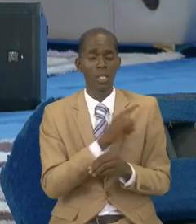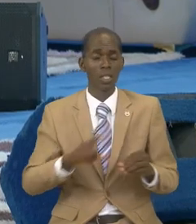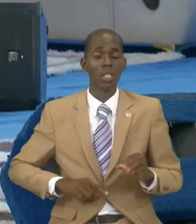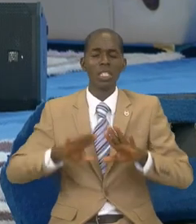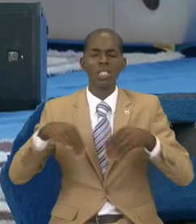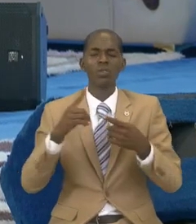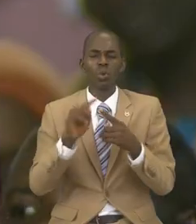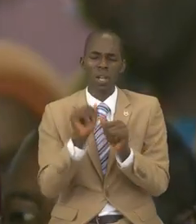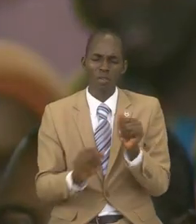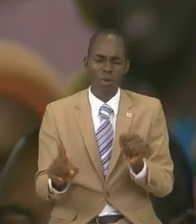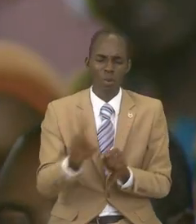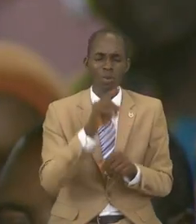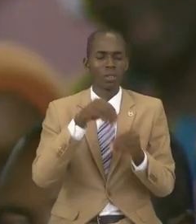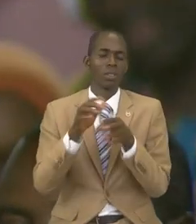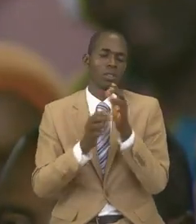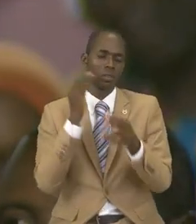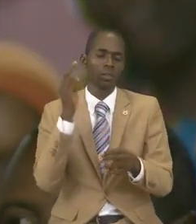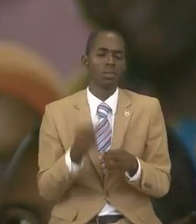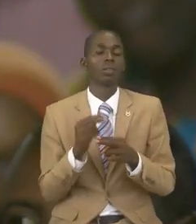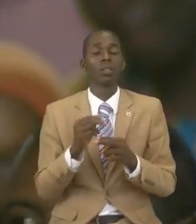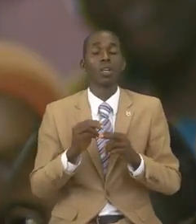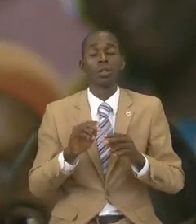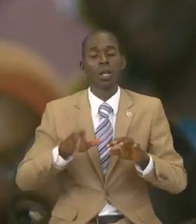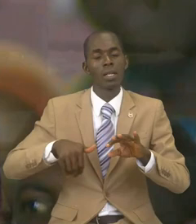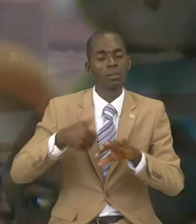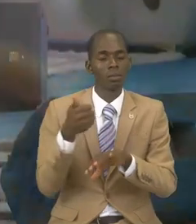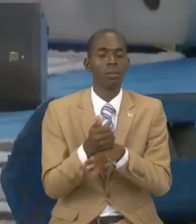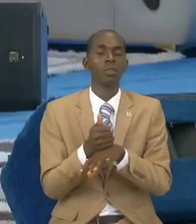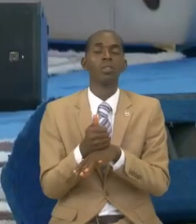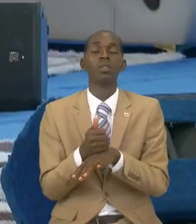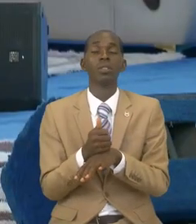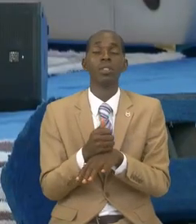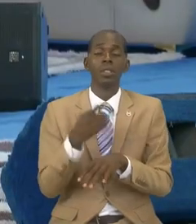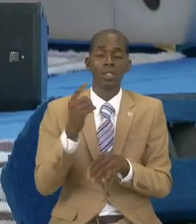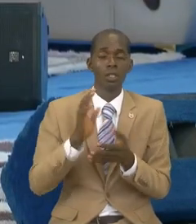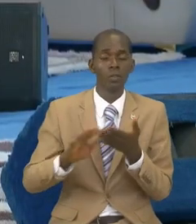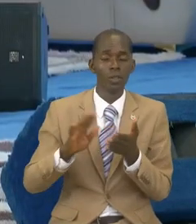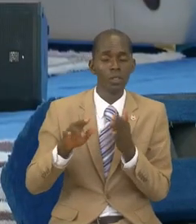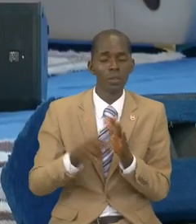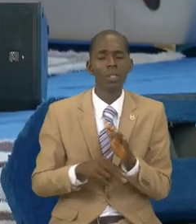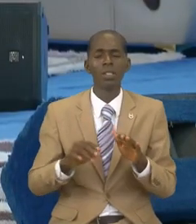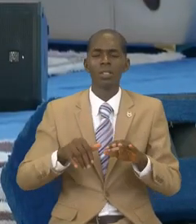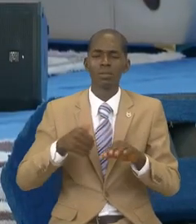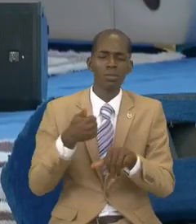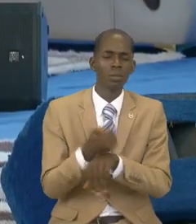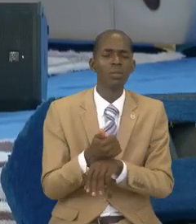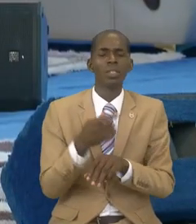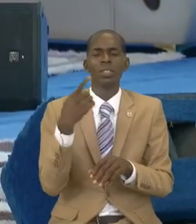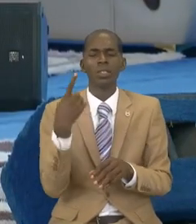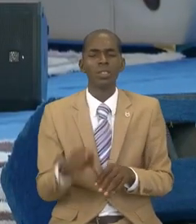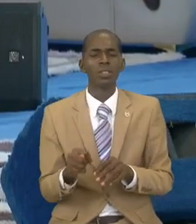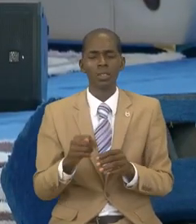in Jesus' name. Confirm the forgiveness and confirm the